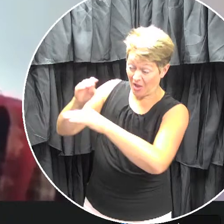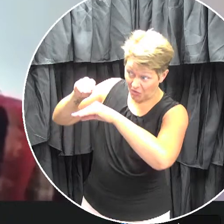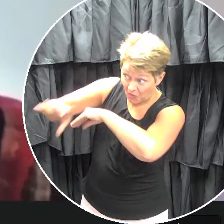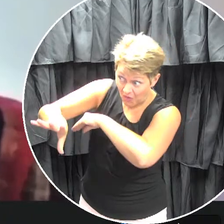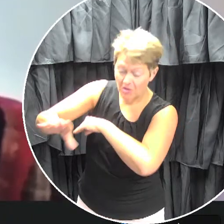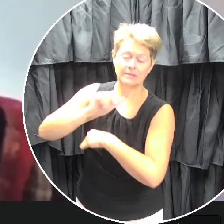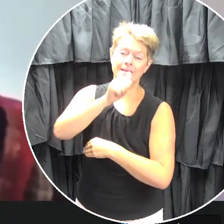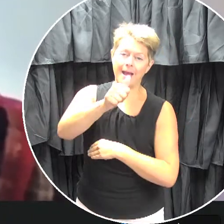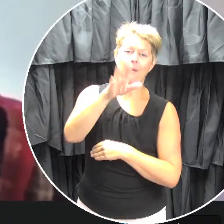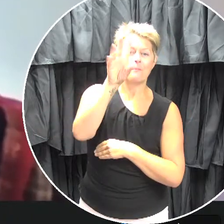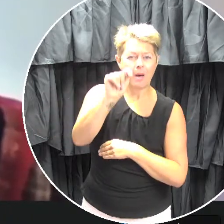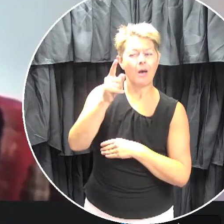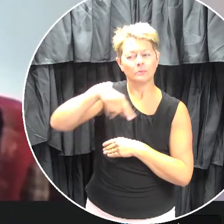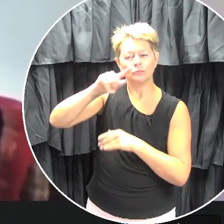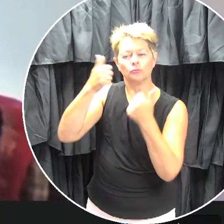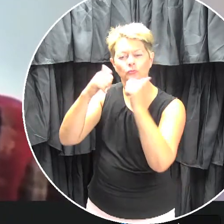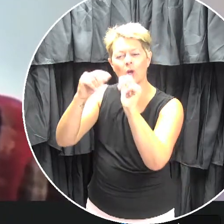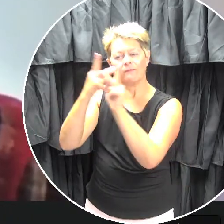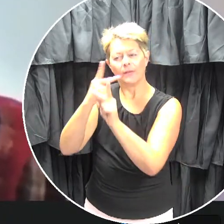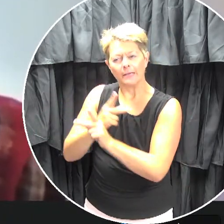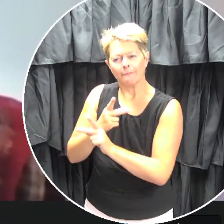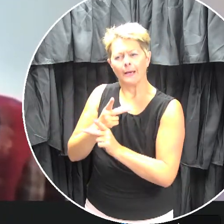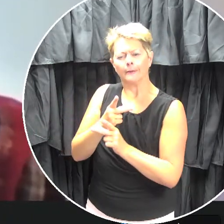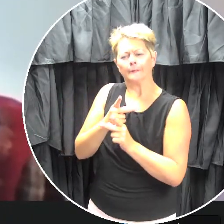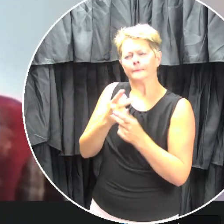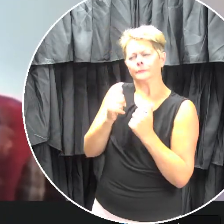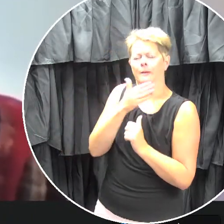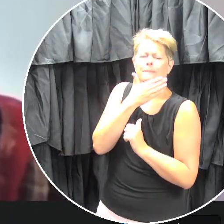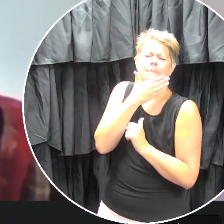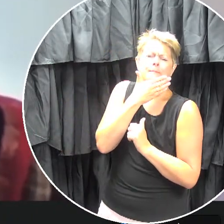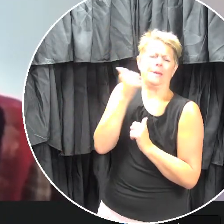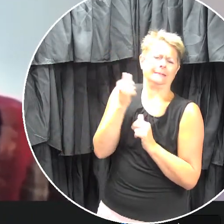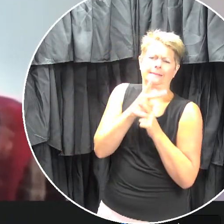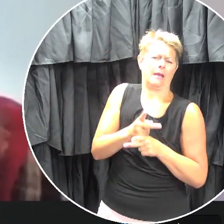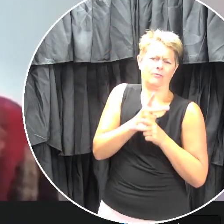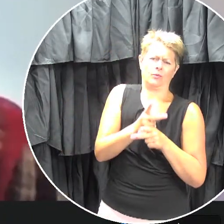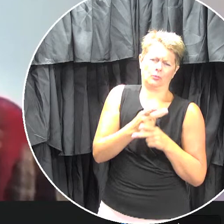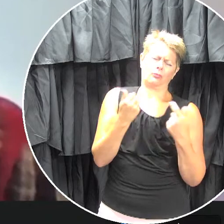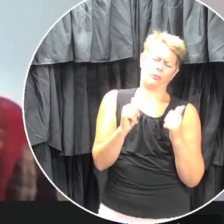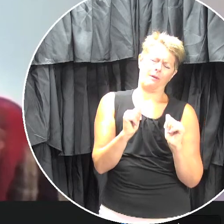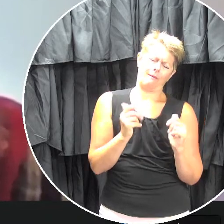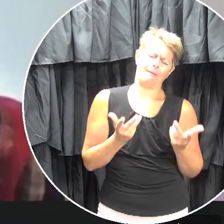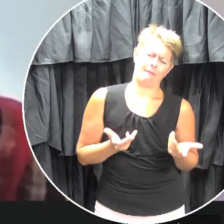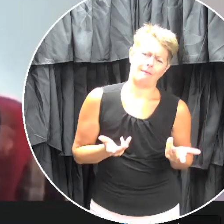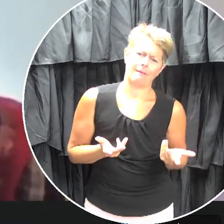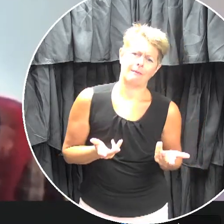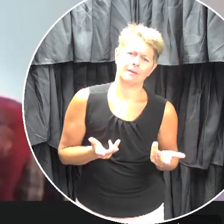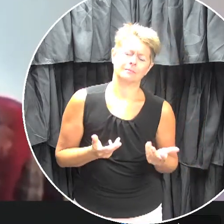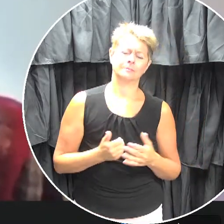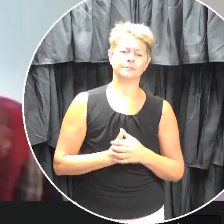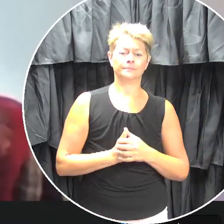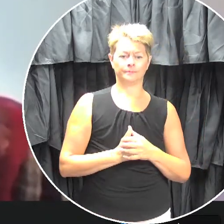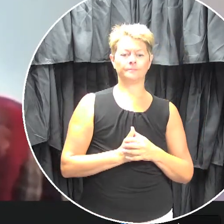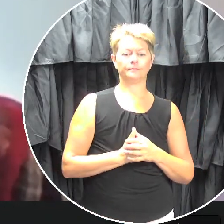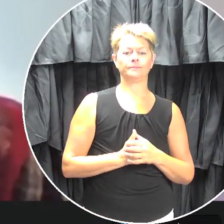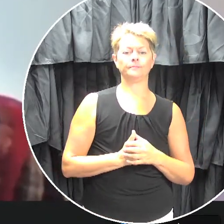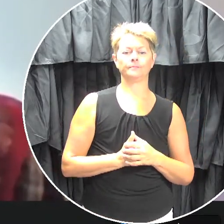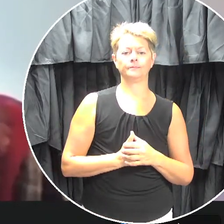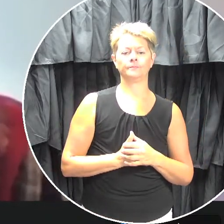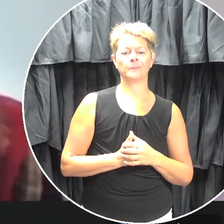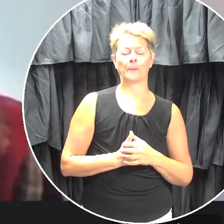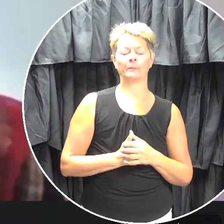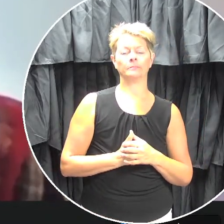we're trying to be as careful as we can to start with the school year.